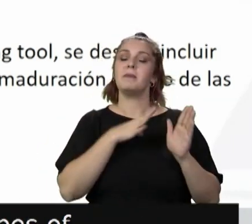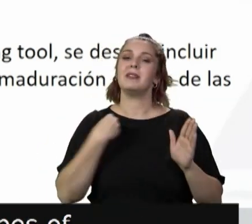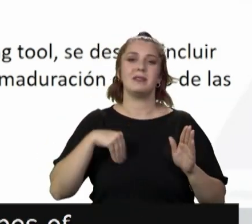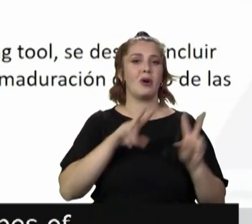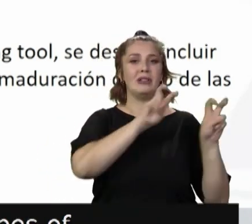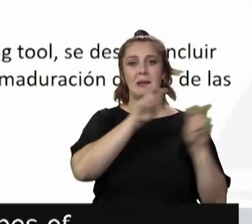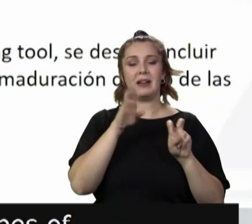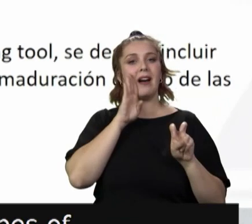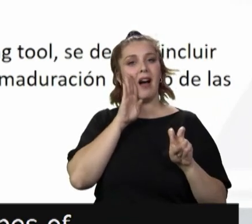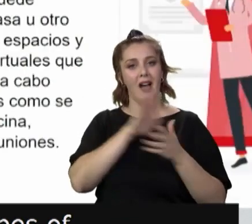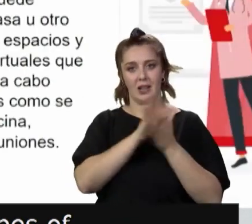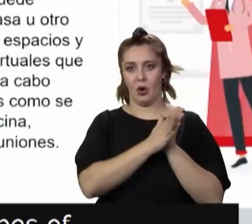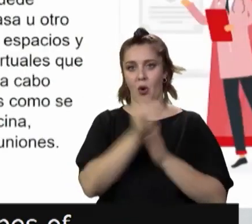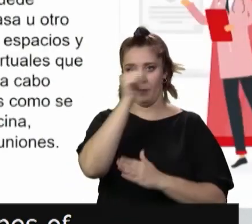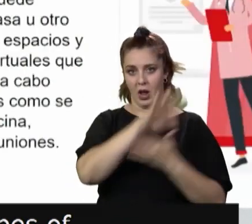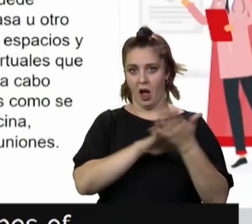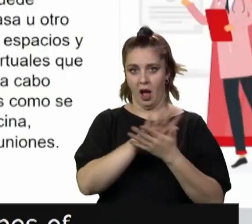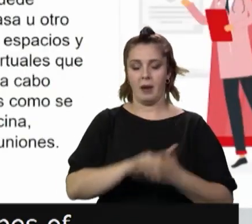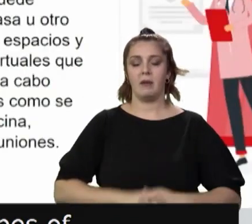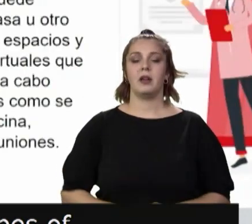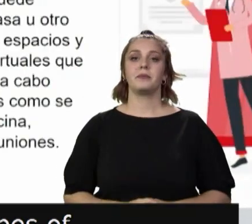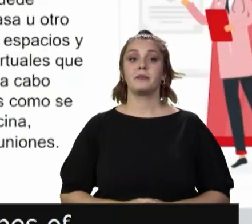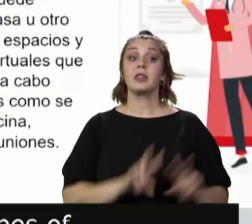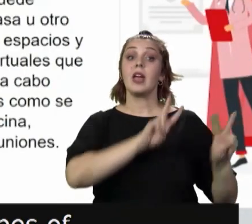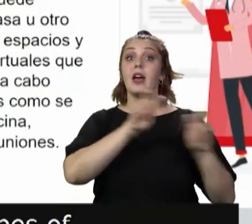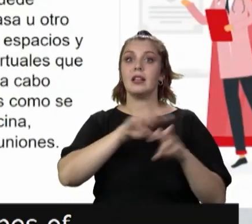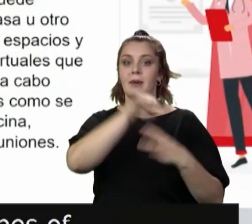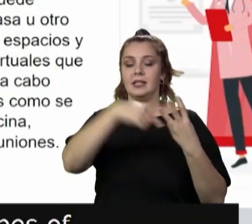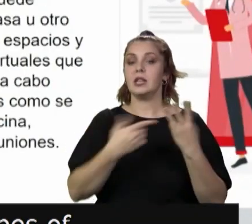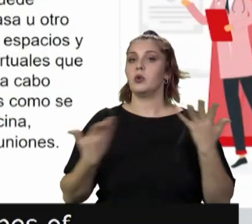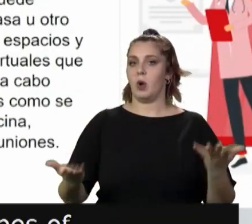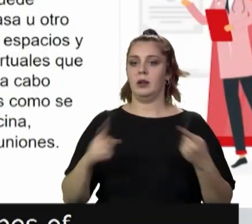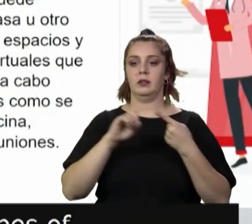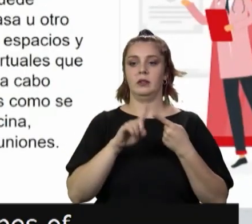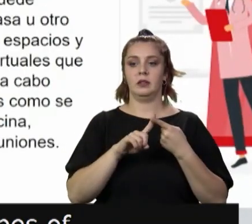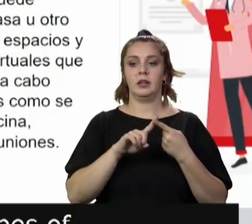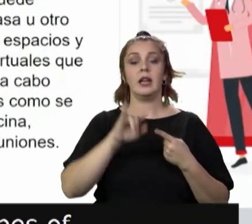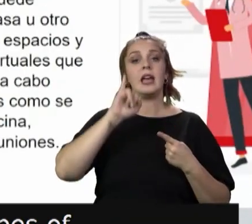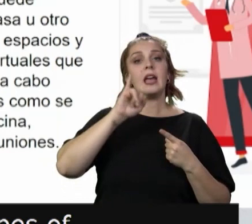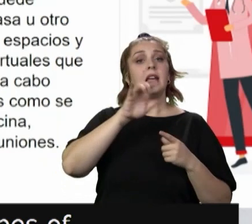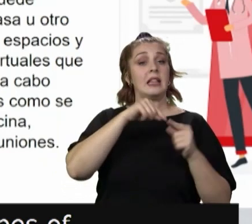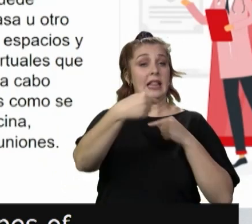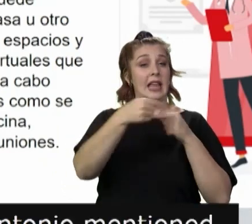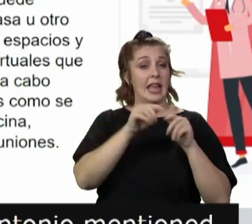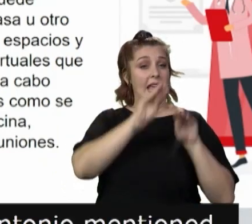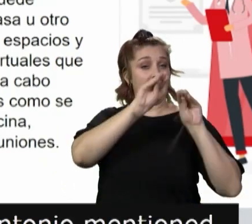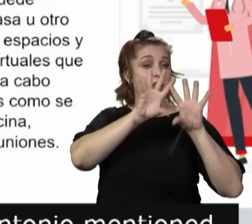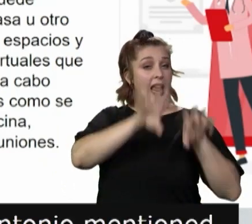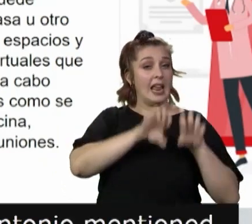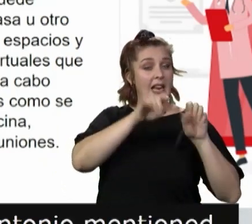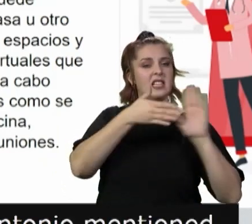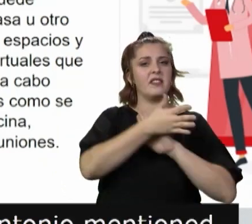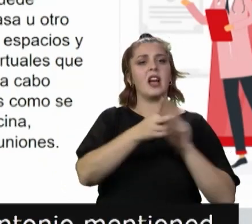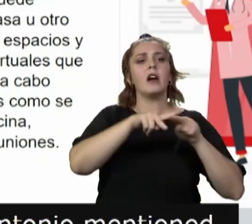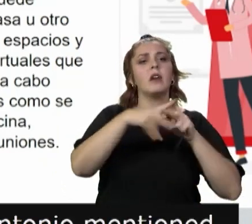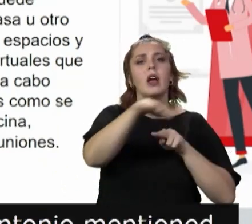within the three key aspects that Antonio mentioned before. These are e-learning,